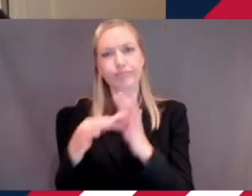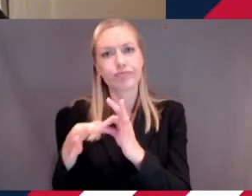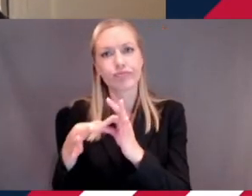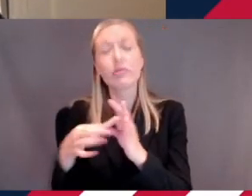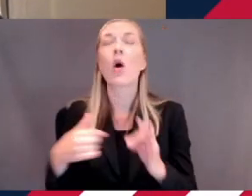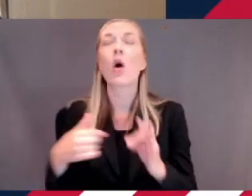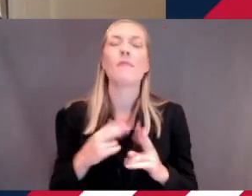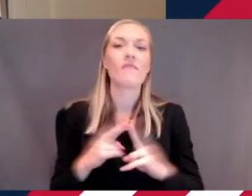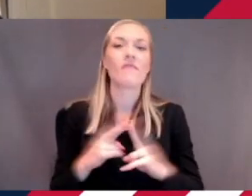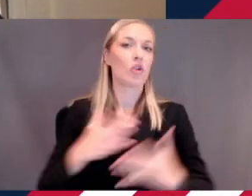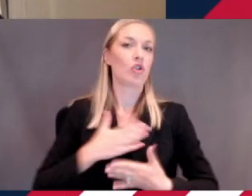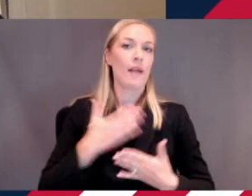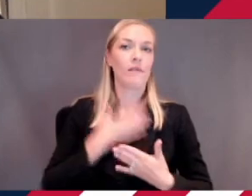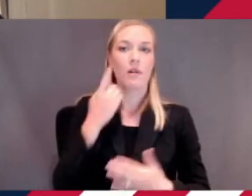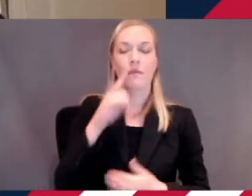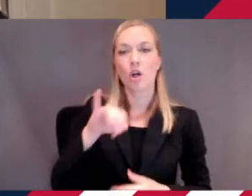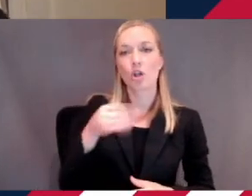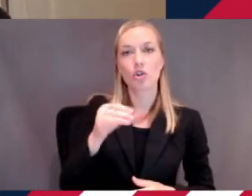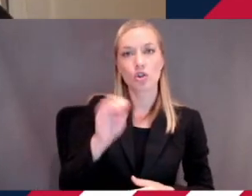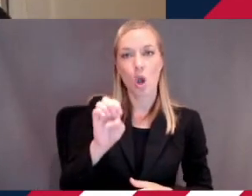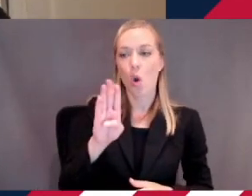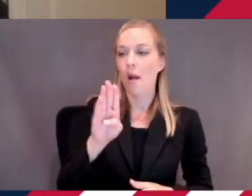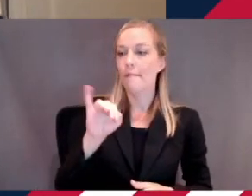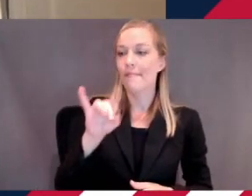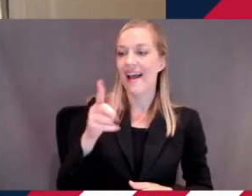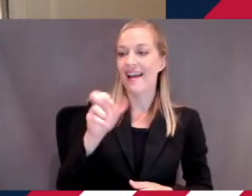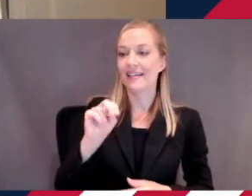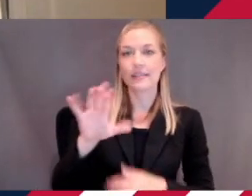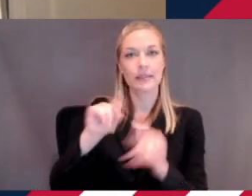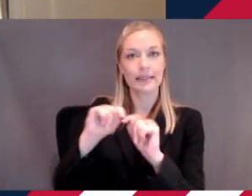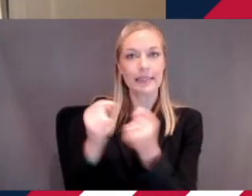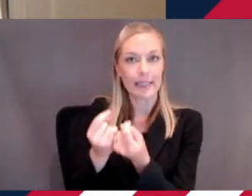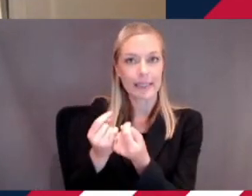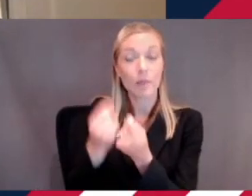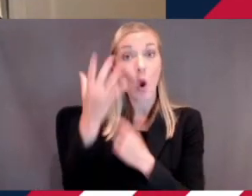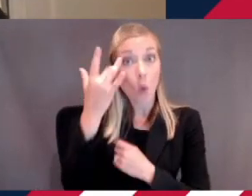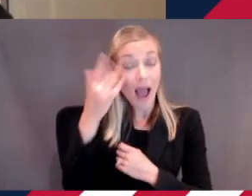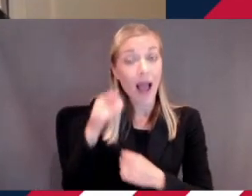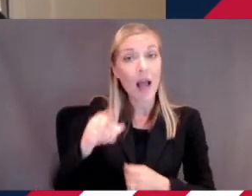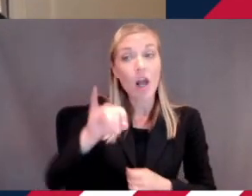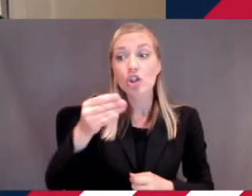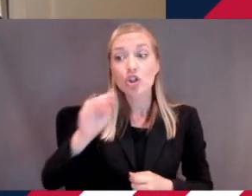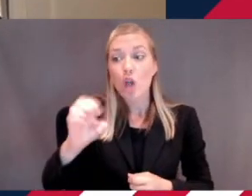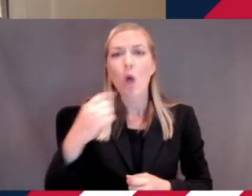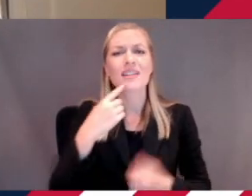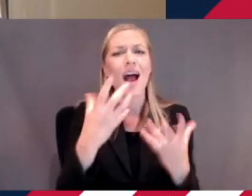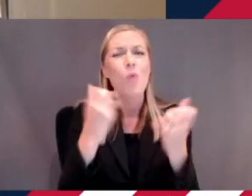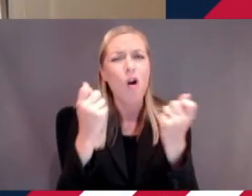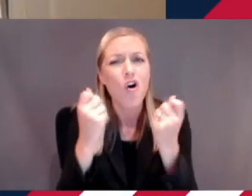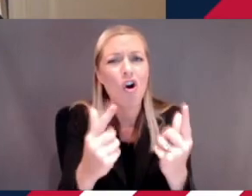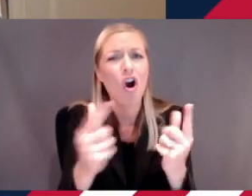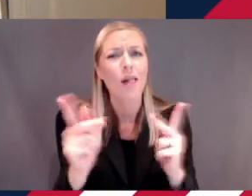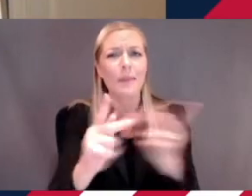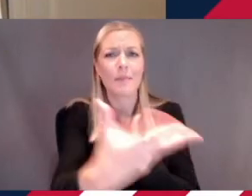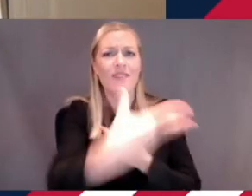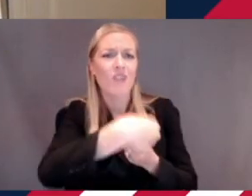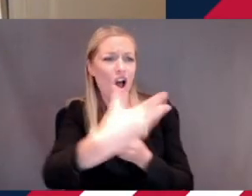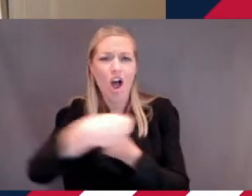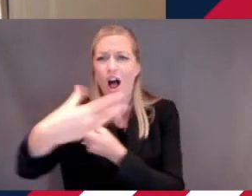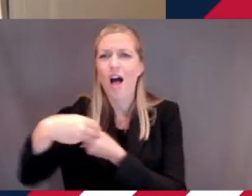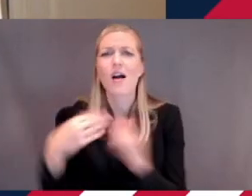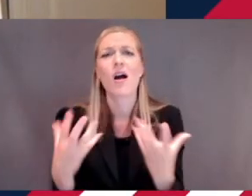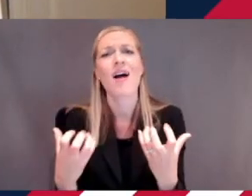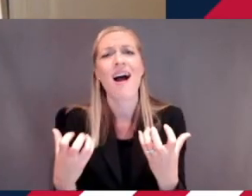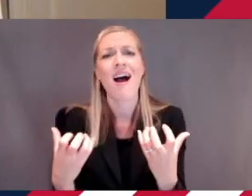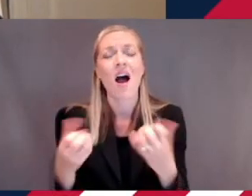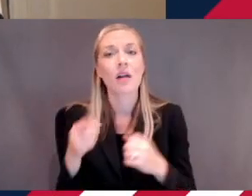the tone at the top. I want everyone involved, he said. He has great respect for everybody who ran for president, and